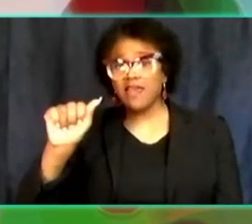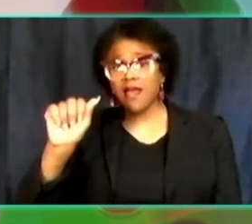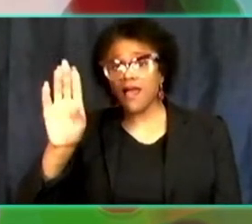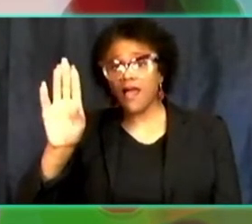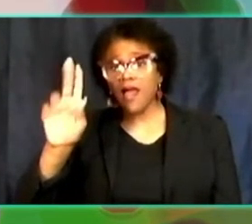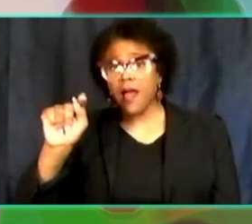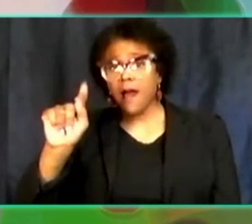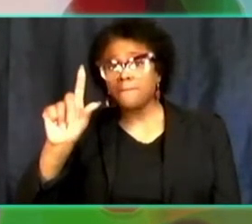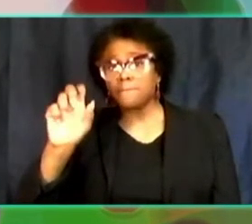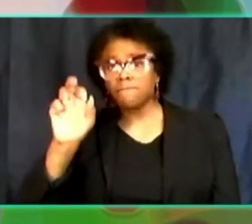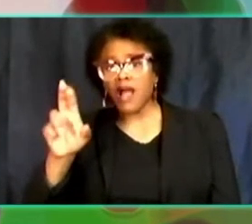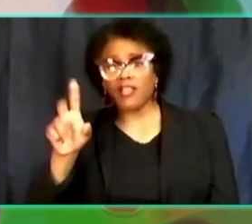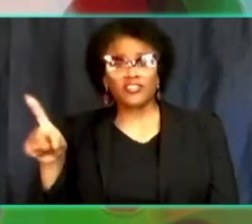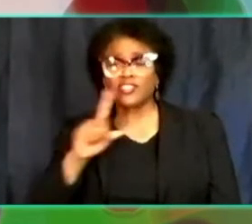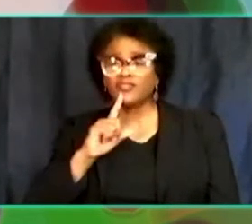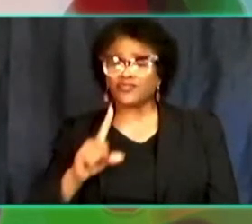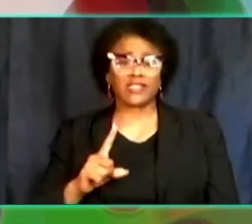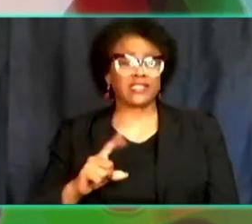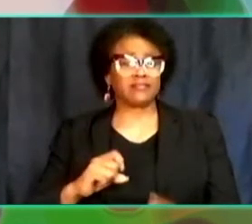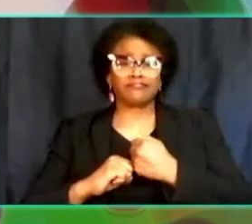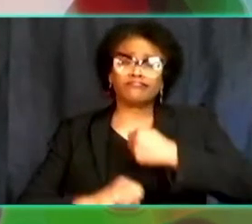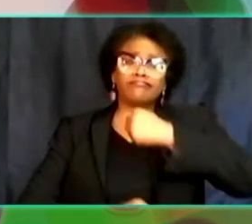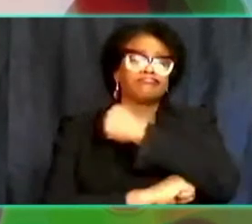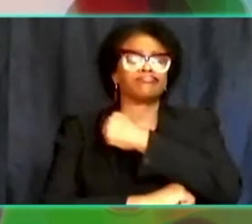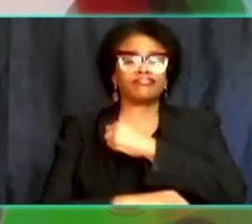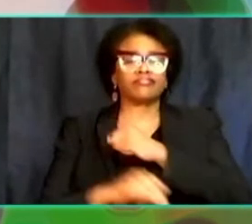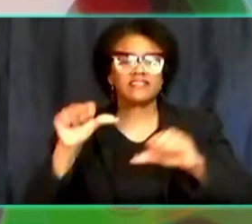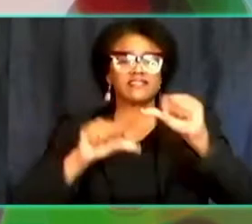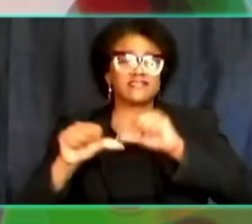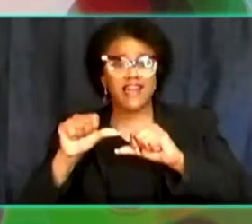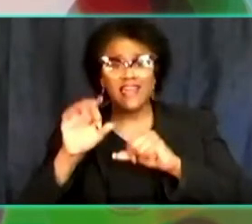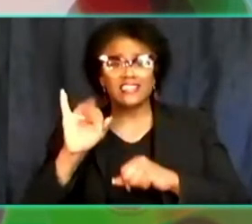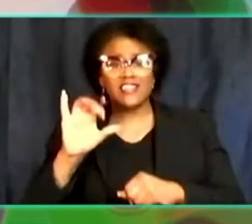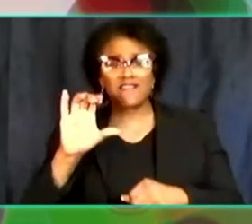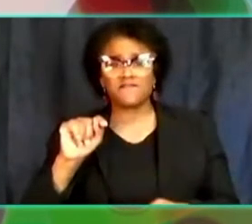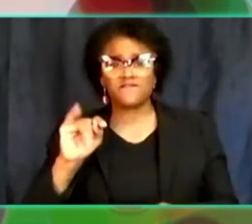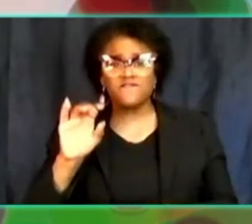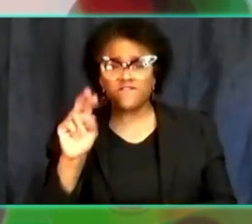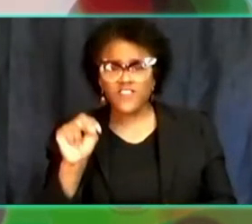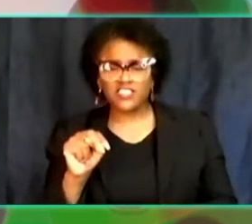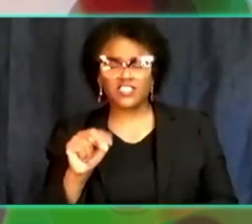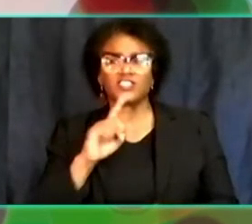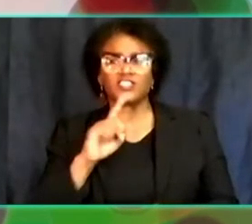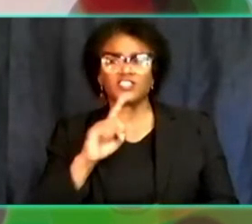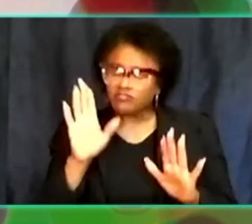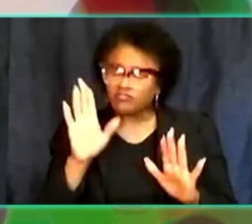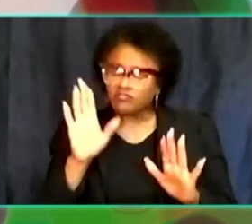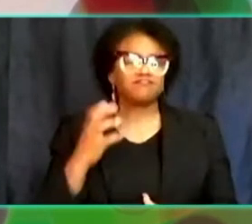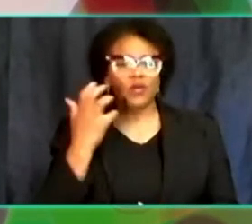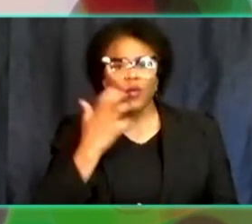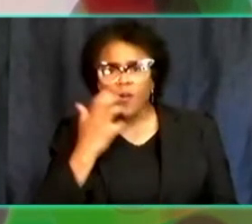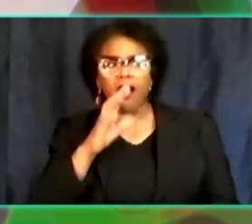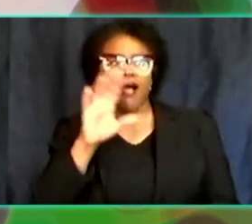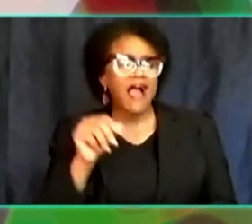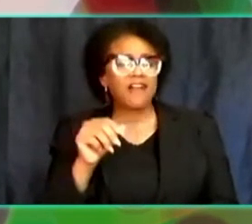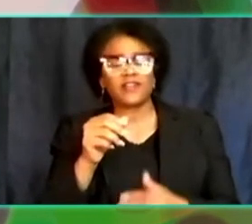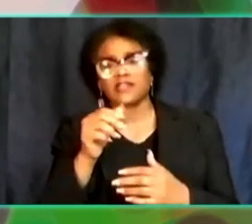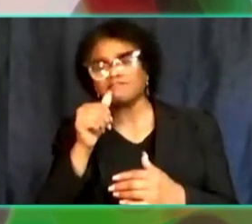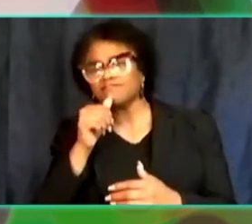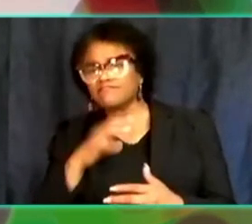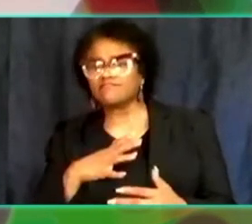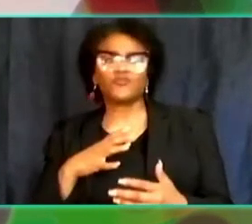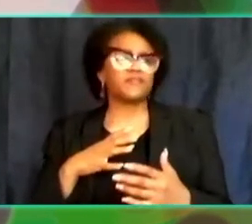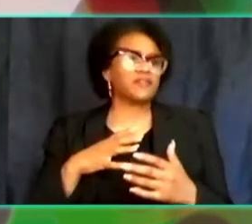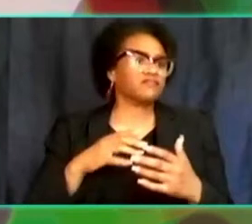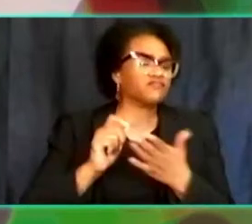like pioneer in science fiction, and just as a phenomenal African-American woman writer who continues to